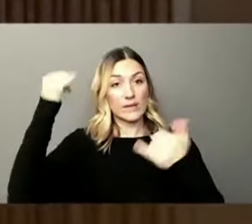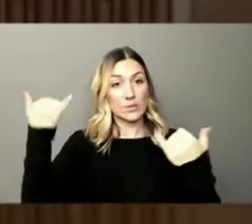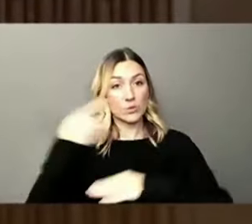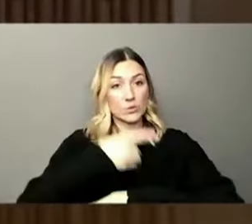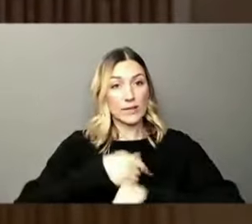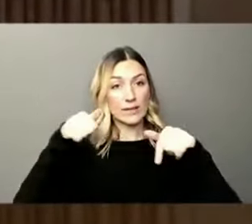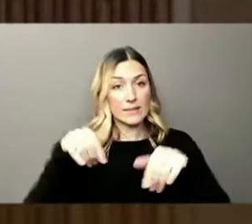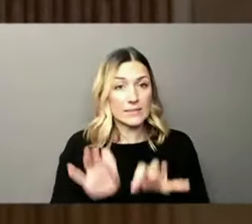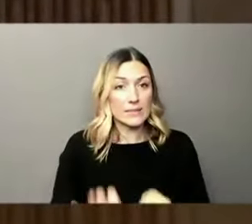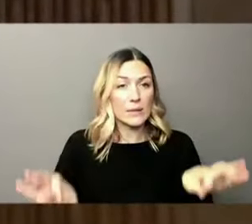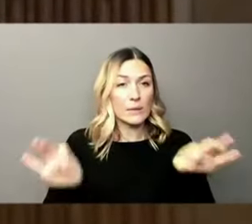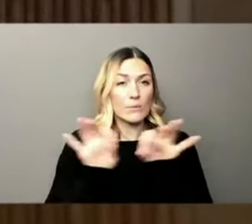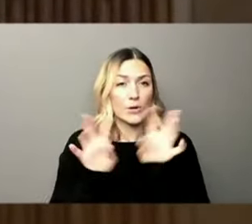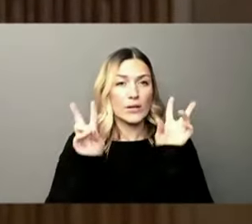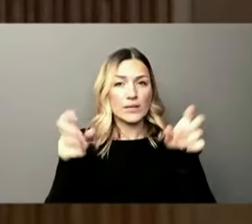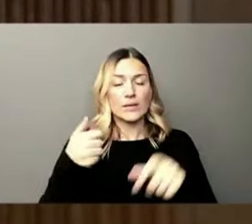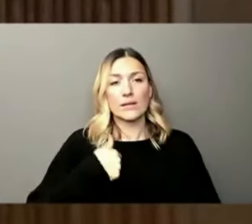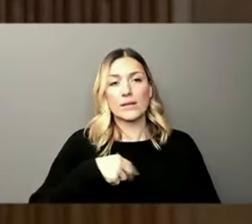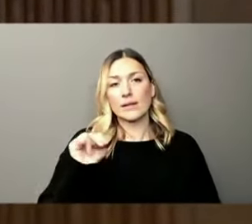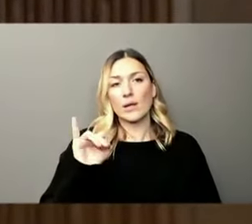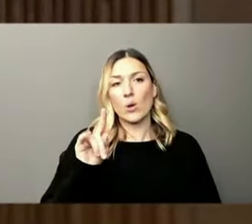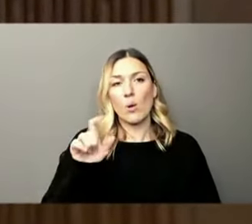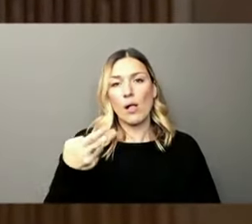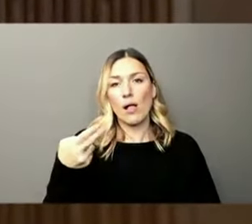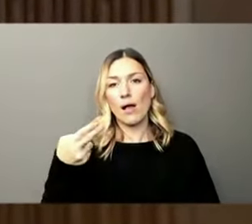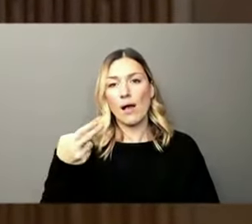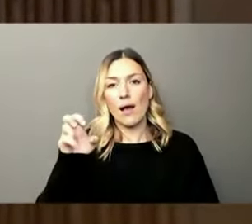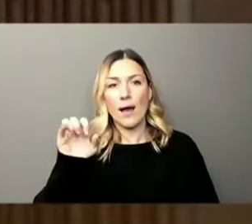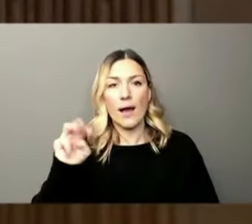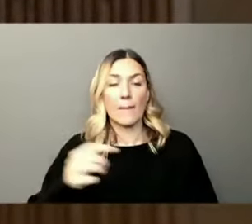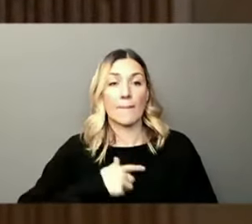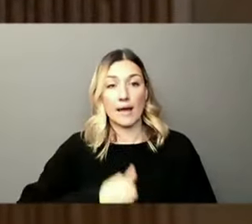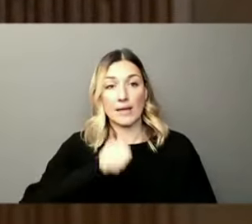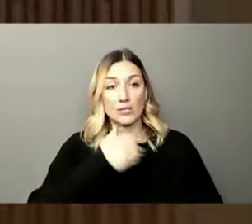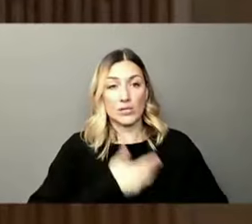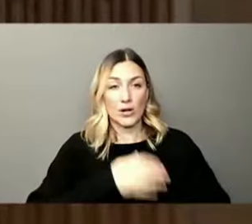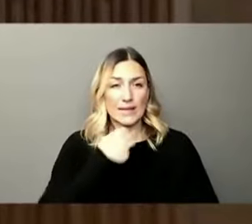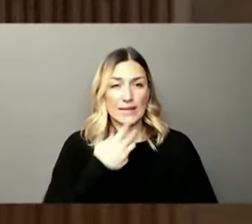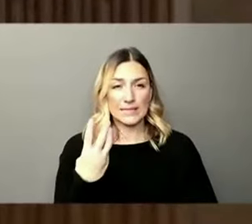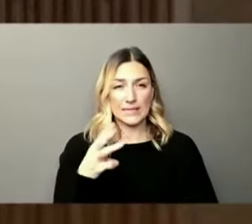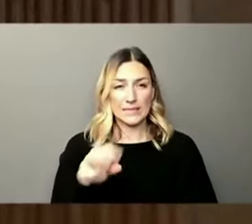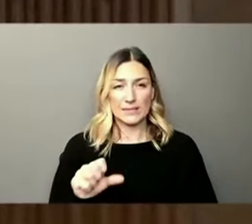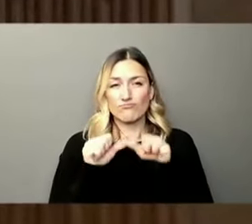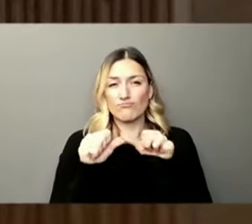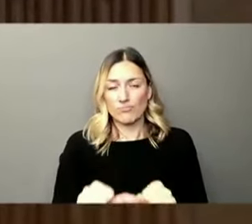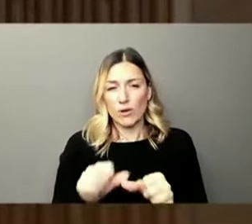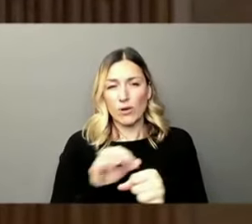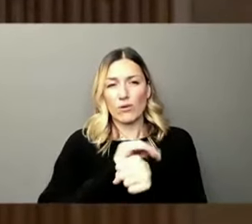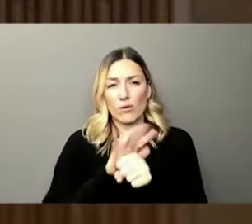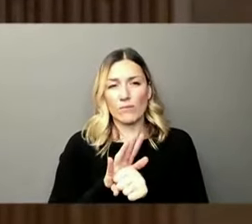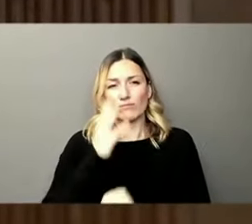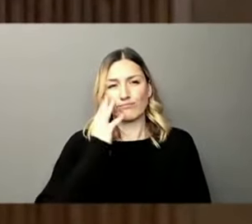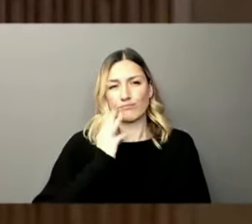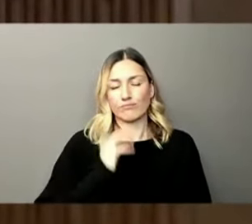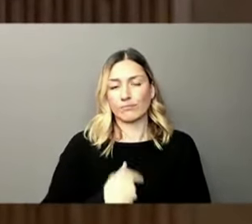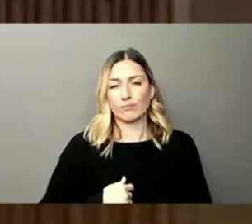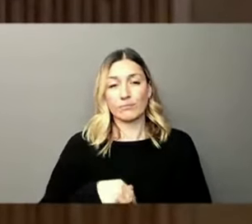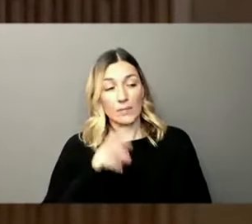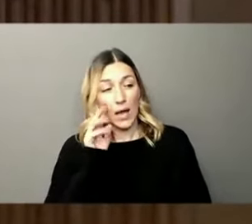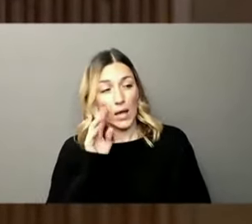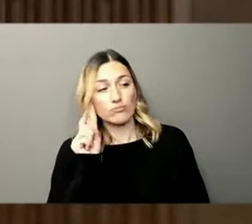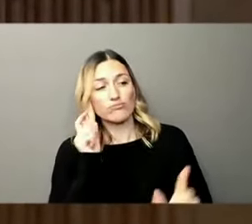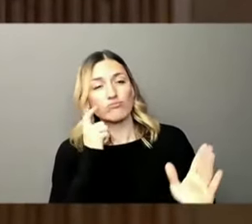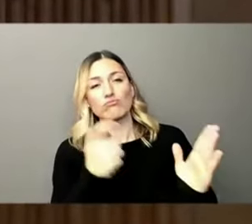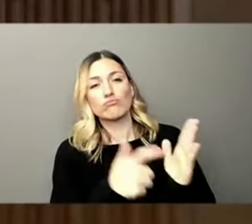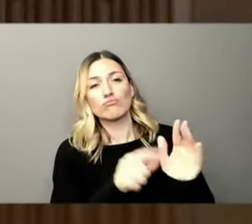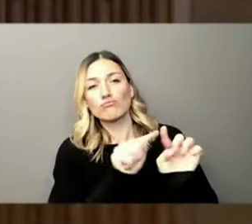My name is Nicole Heim, and my 16-year-old daughter has long COVID. In this room alone, I am sure there are countless stories about the impact of long